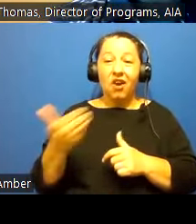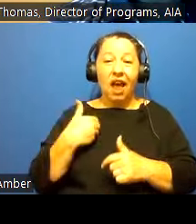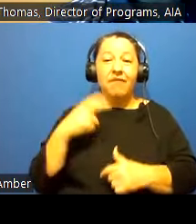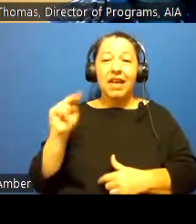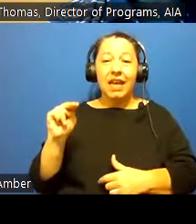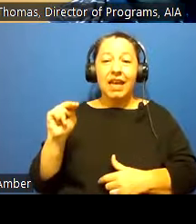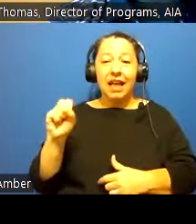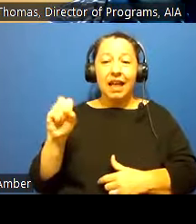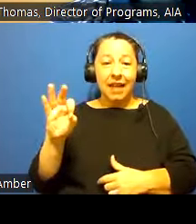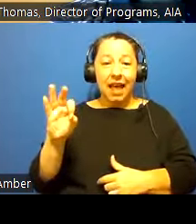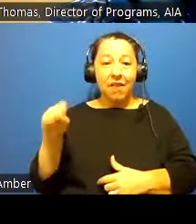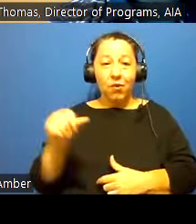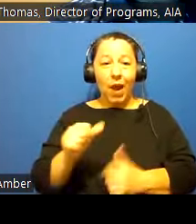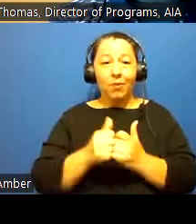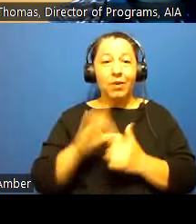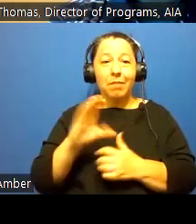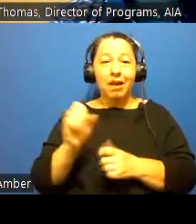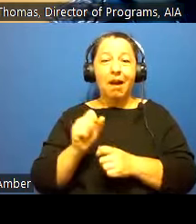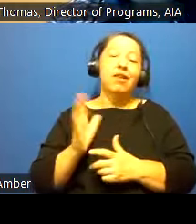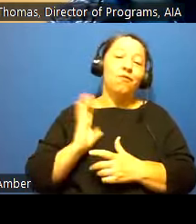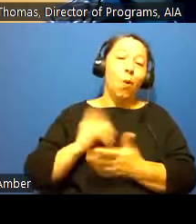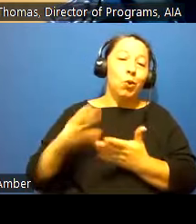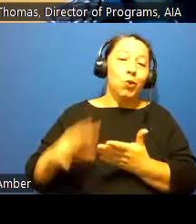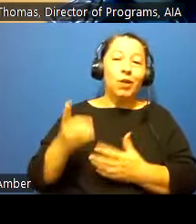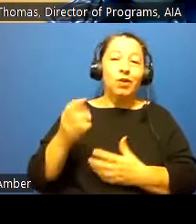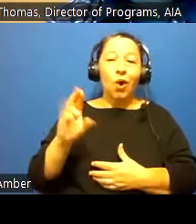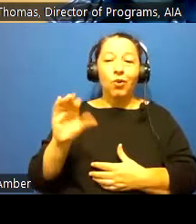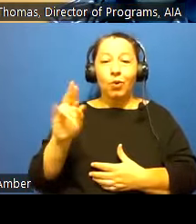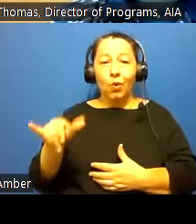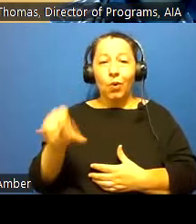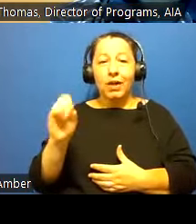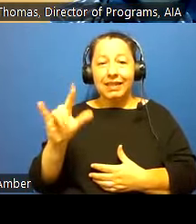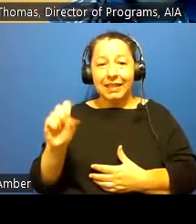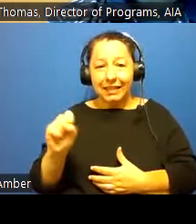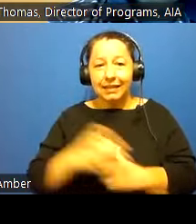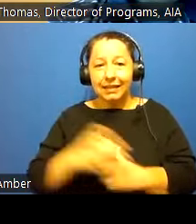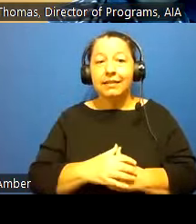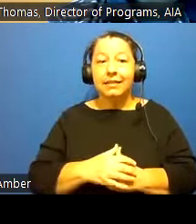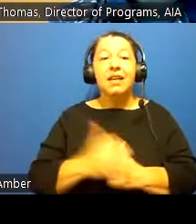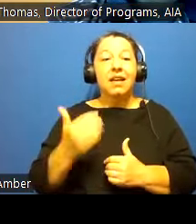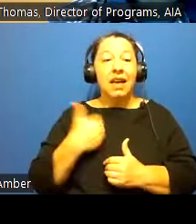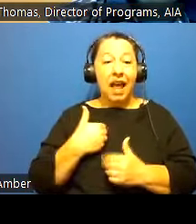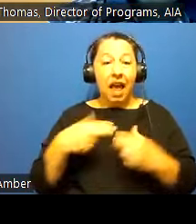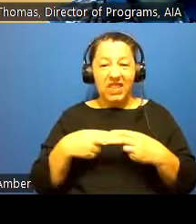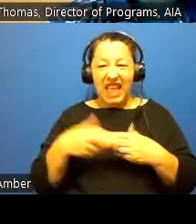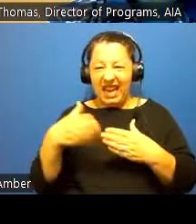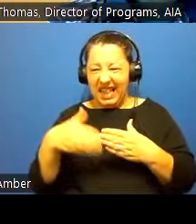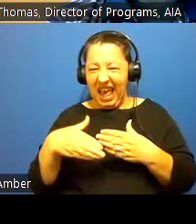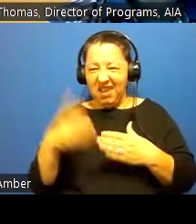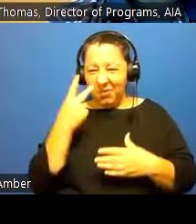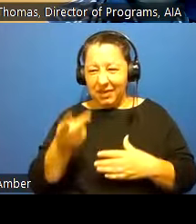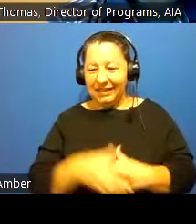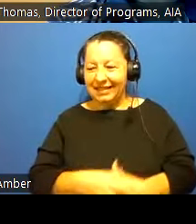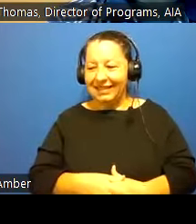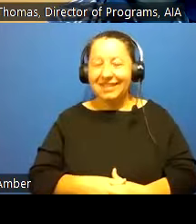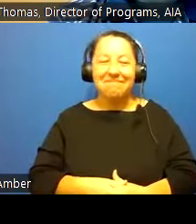with my colleague and former student, Dr. Corey Sills, and I've got a slide at the end, and